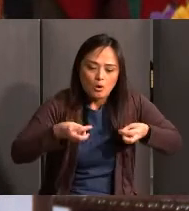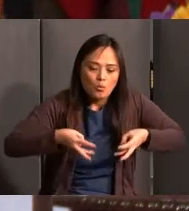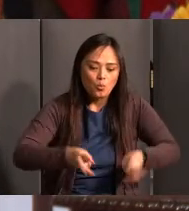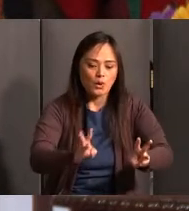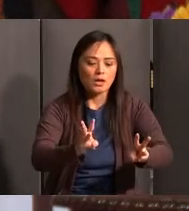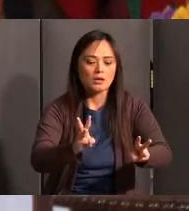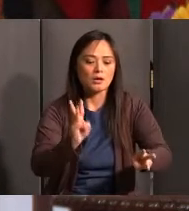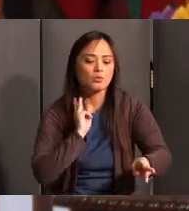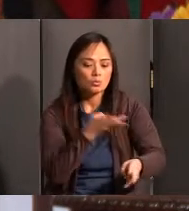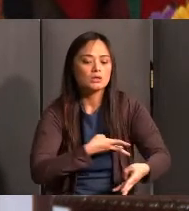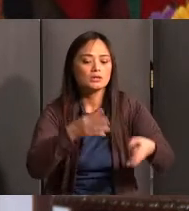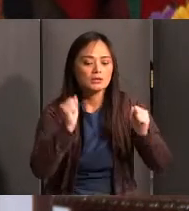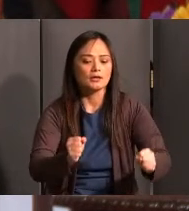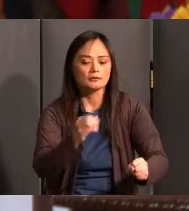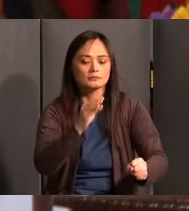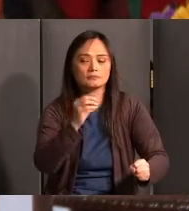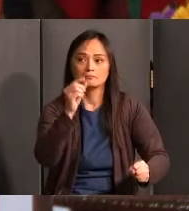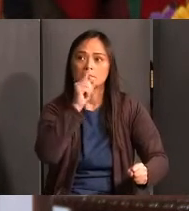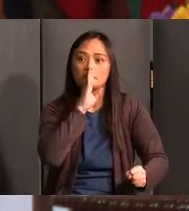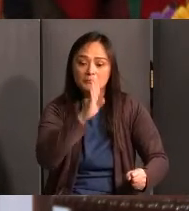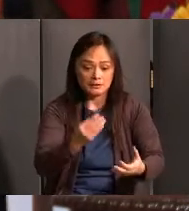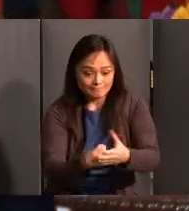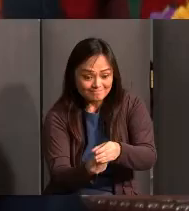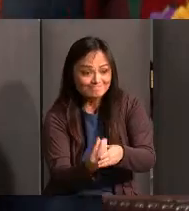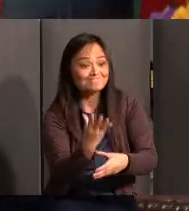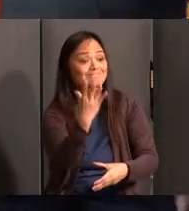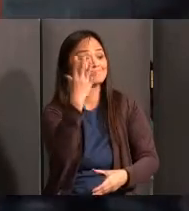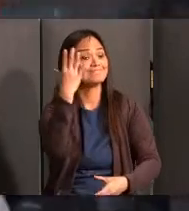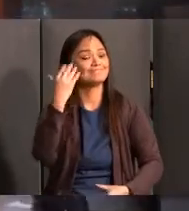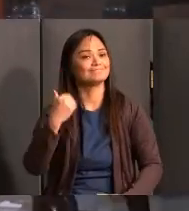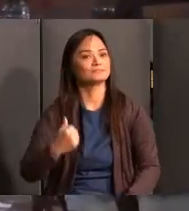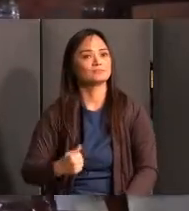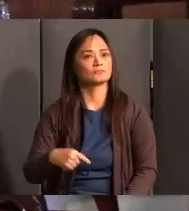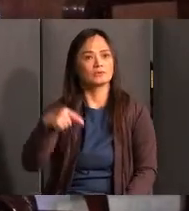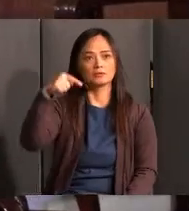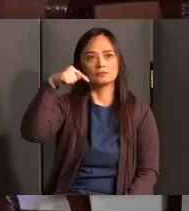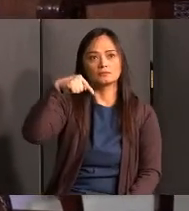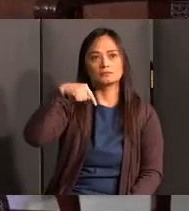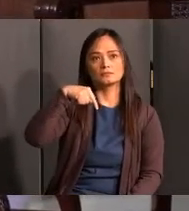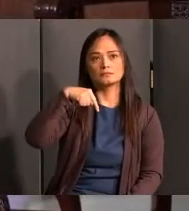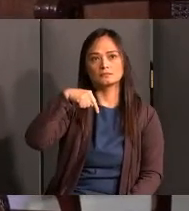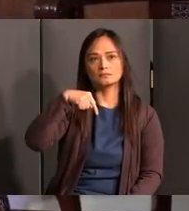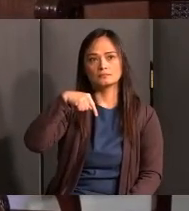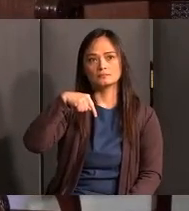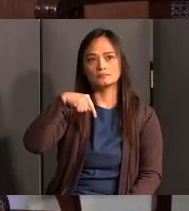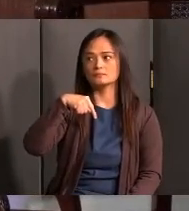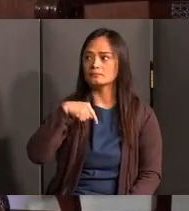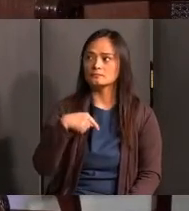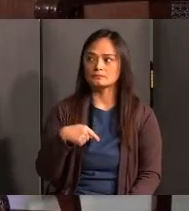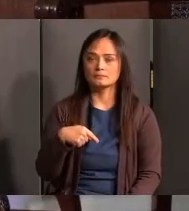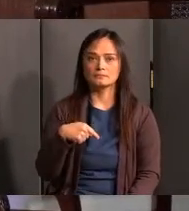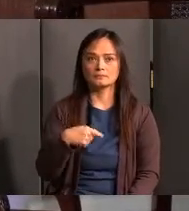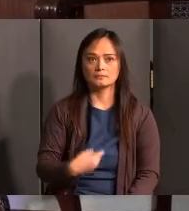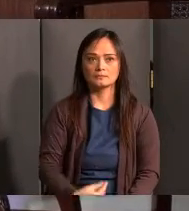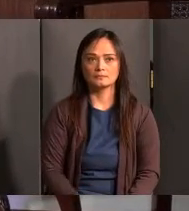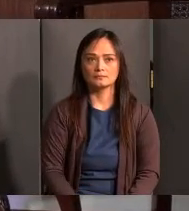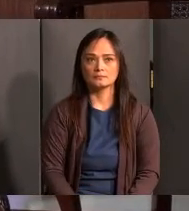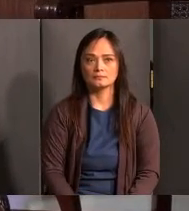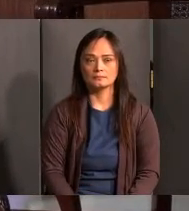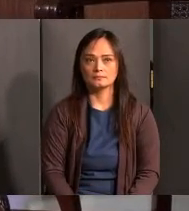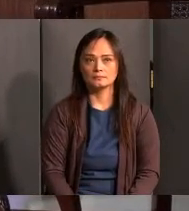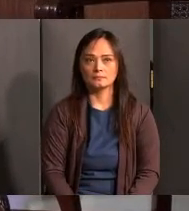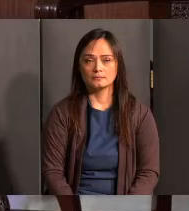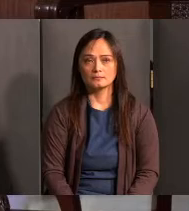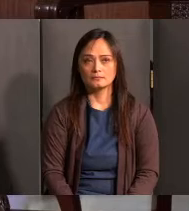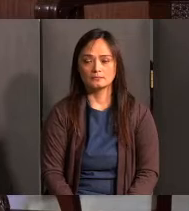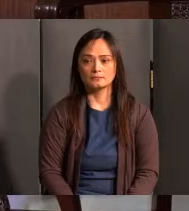Tama? Nung araw, itong pogo na ito, talagang pogo, galit ako dyan eh. Ayun, pinadaan nila, ano